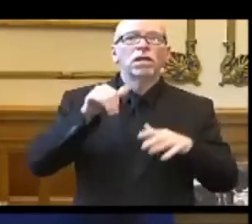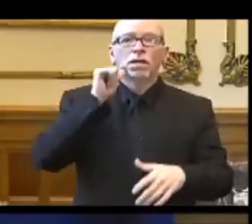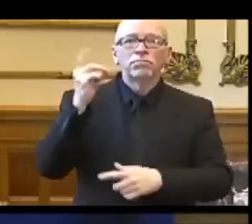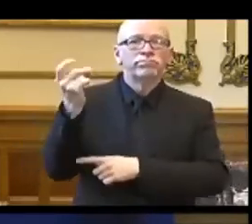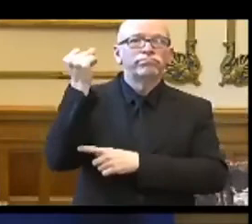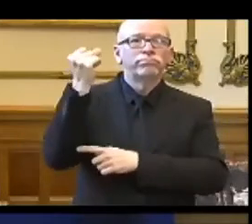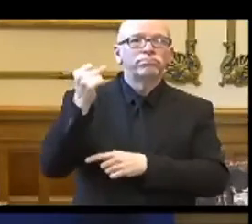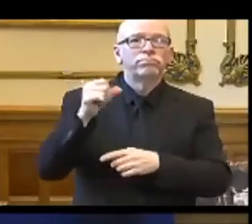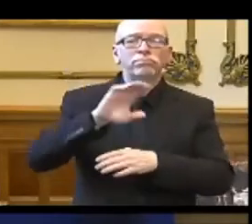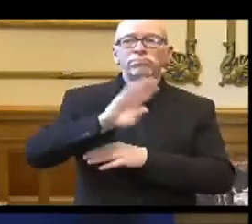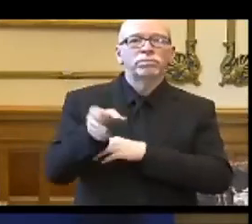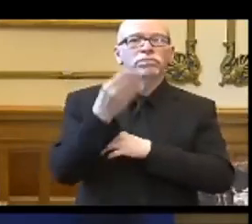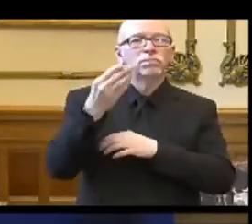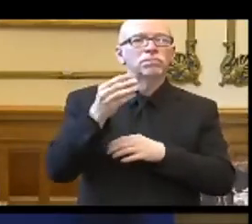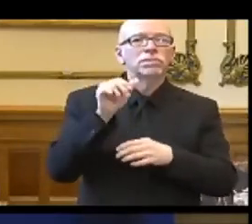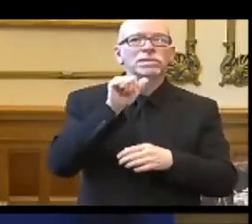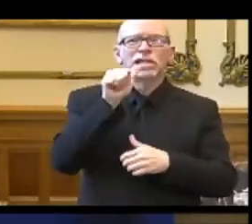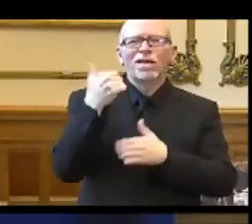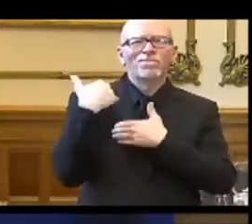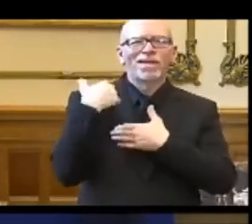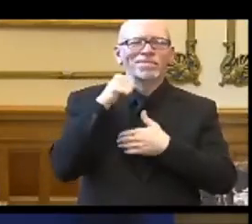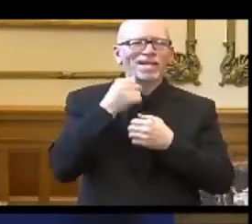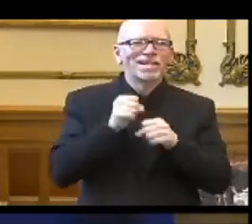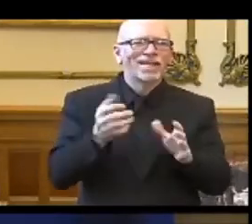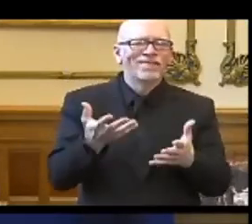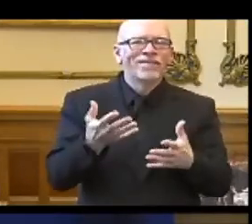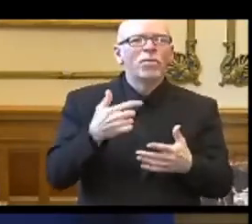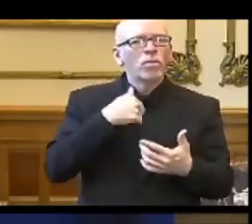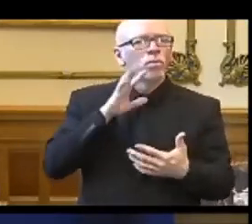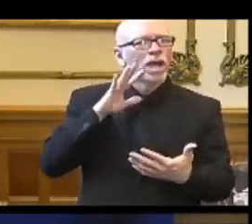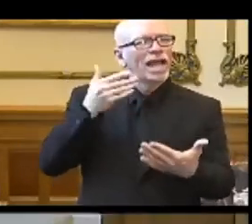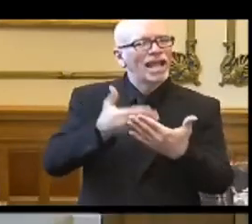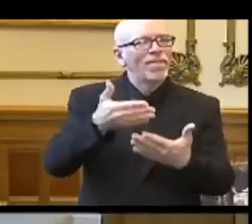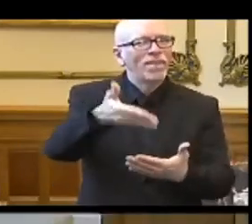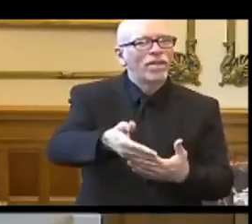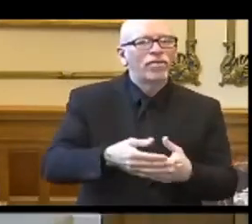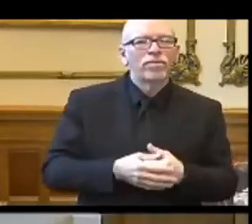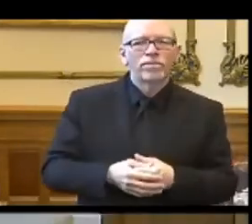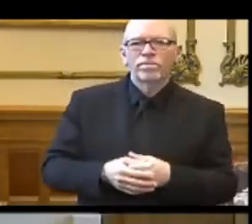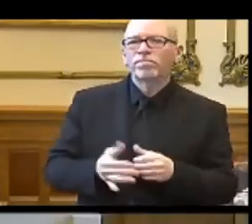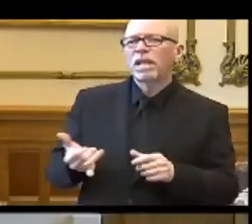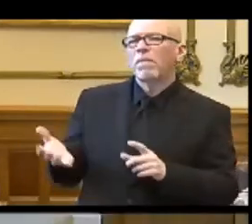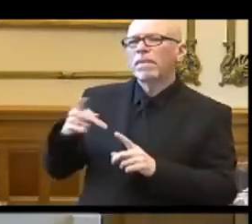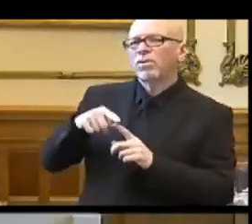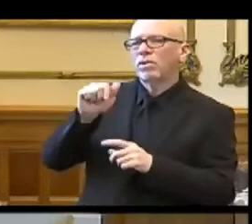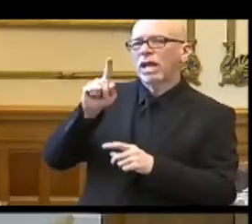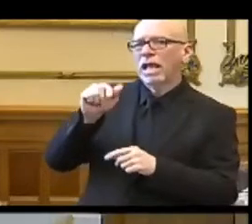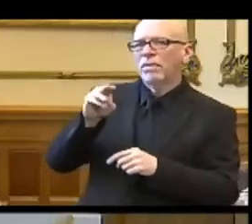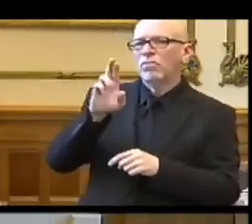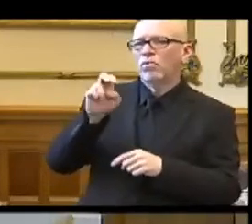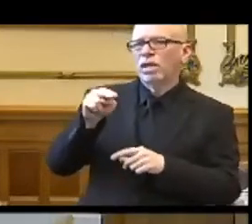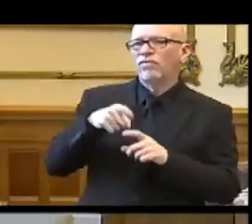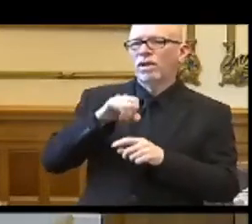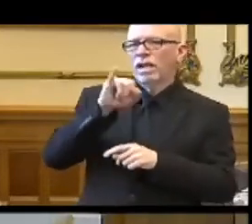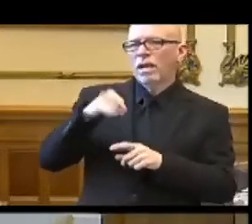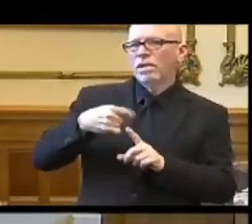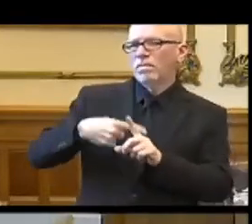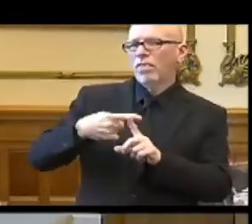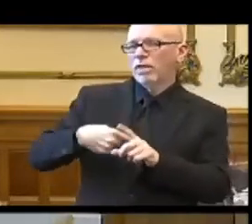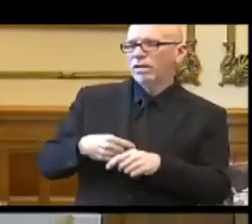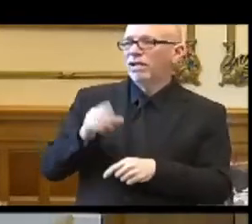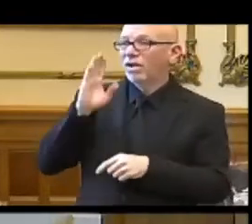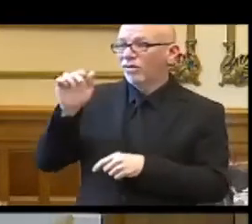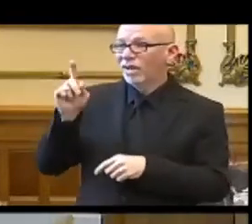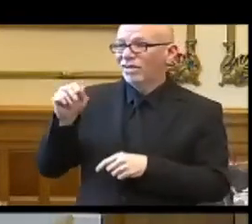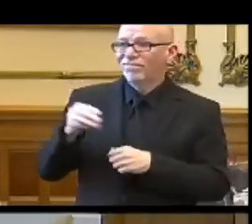or in a responsible, unsafe manner, but we'll get there. We return to Adam Wren of Indianapolis Monthly. Hello,